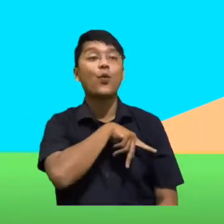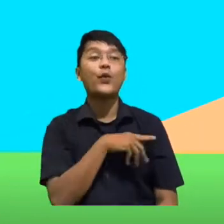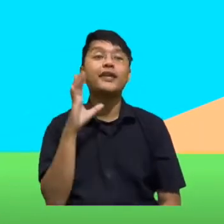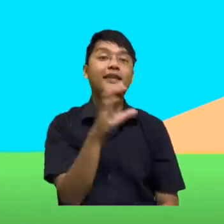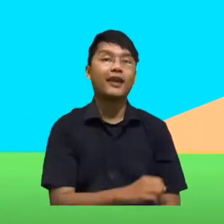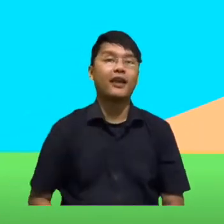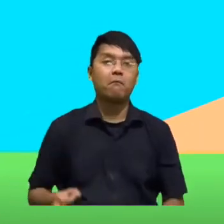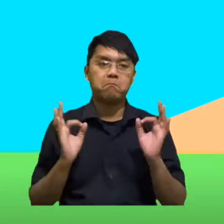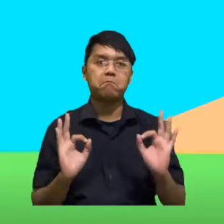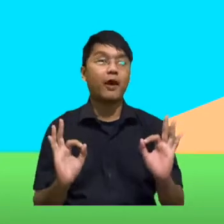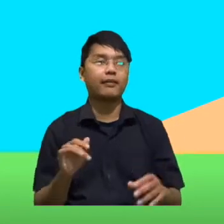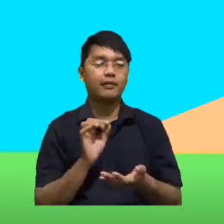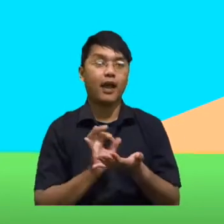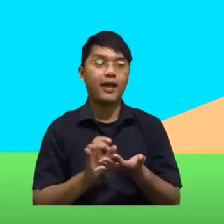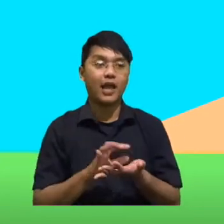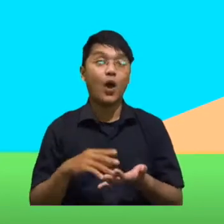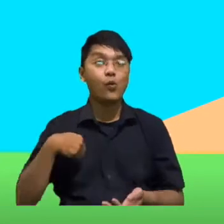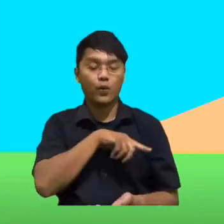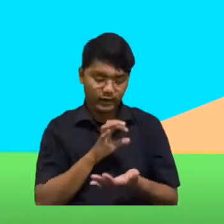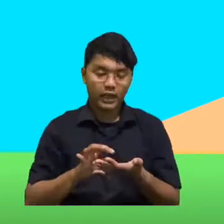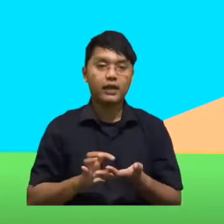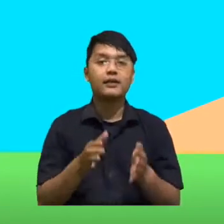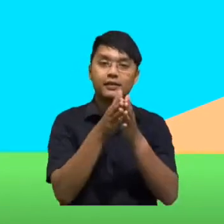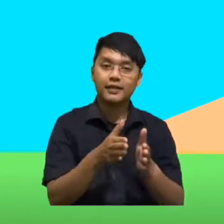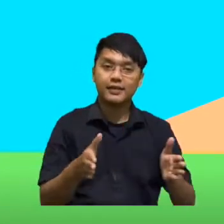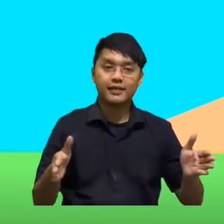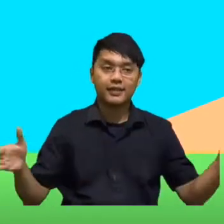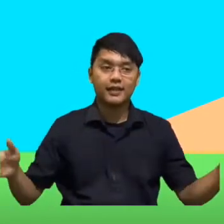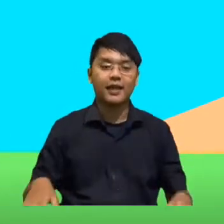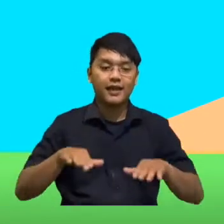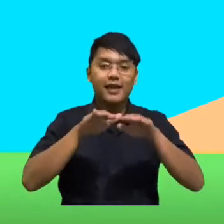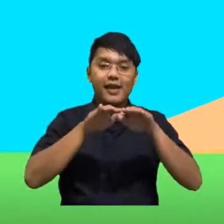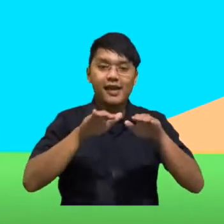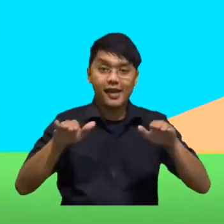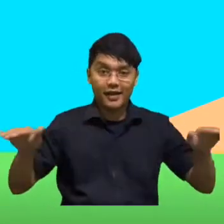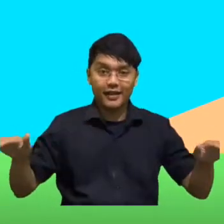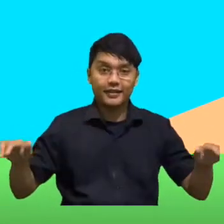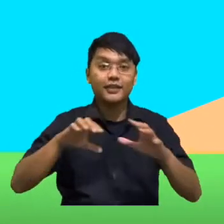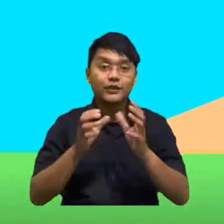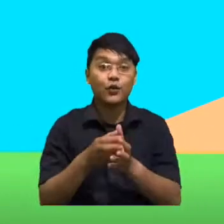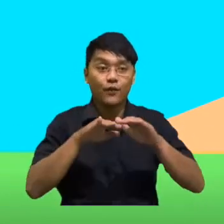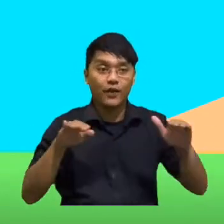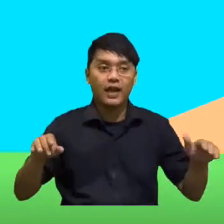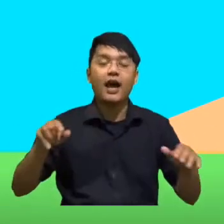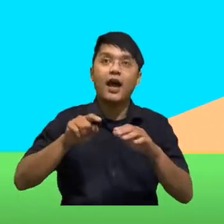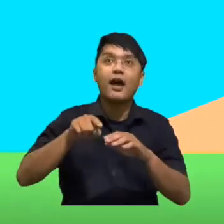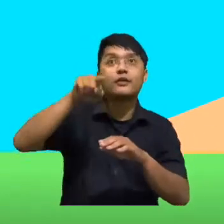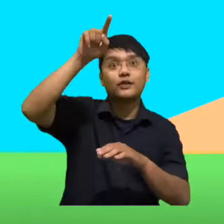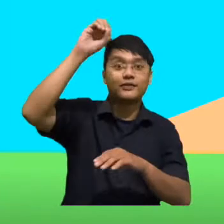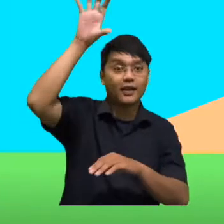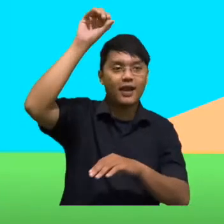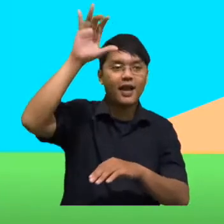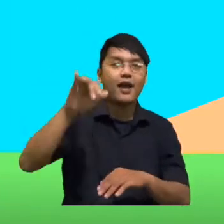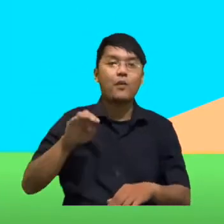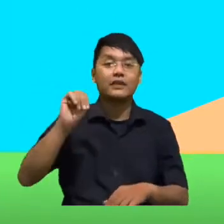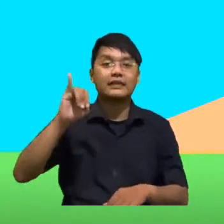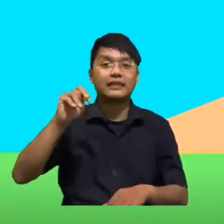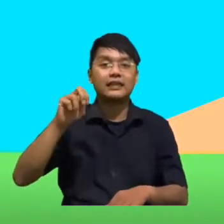get complete data, we will calculate the distance between the Earth's surface and the sun based on the sine rule, like